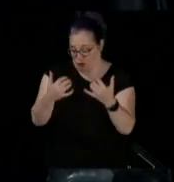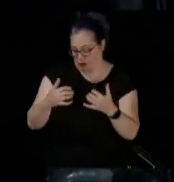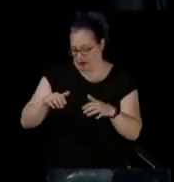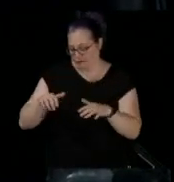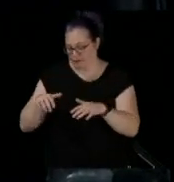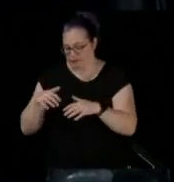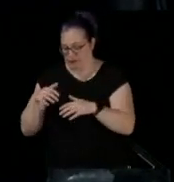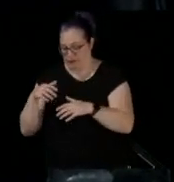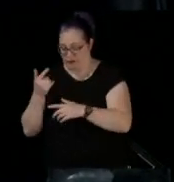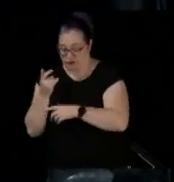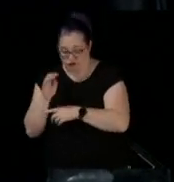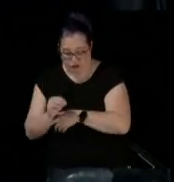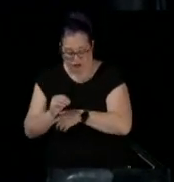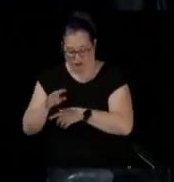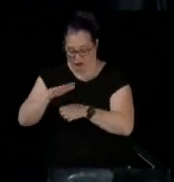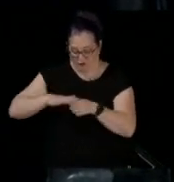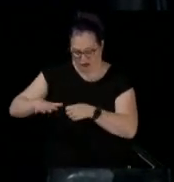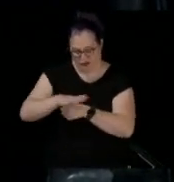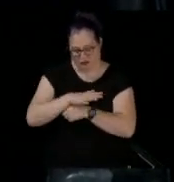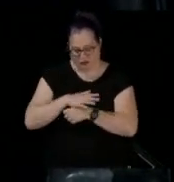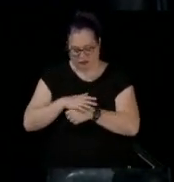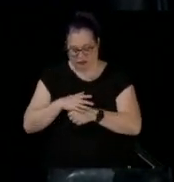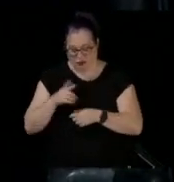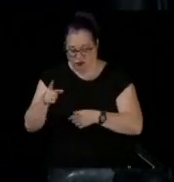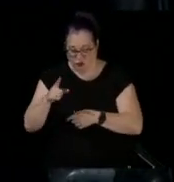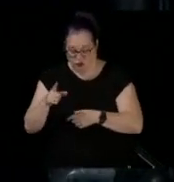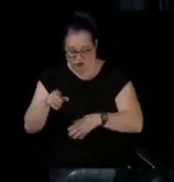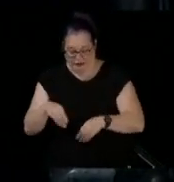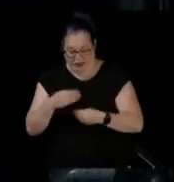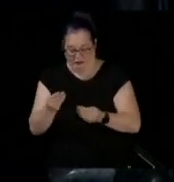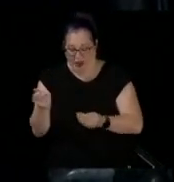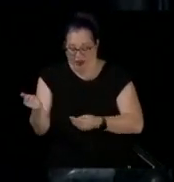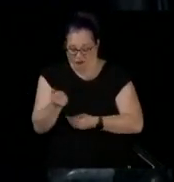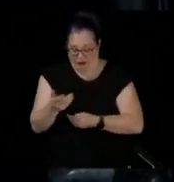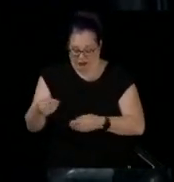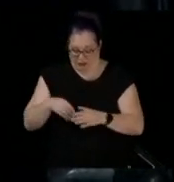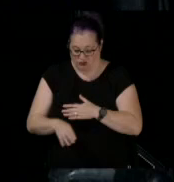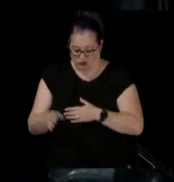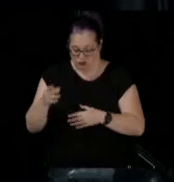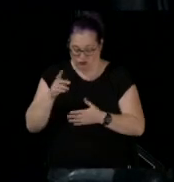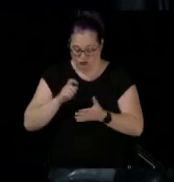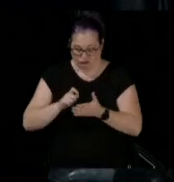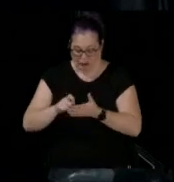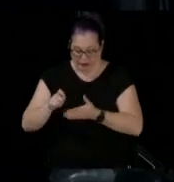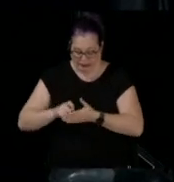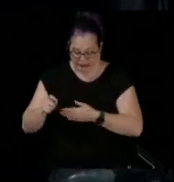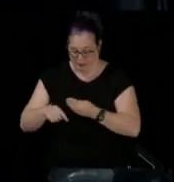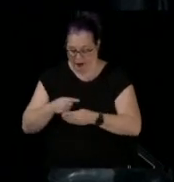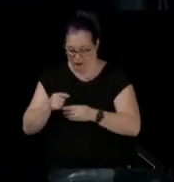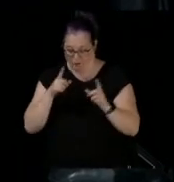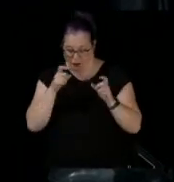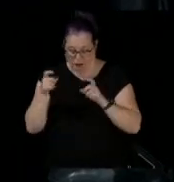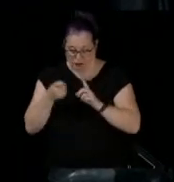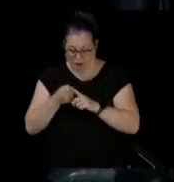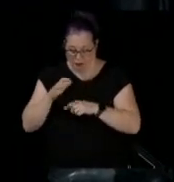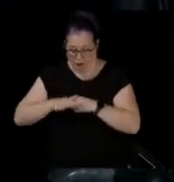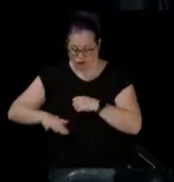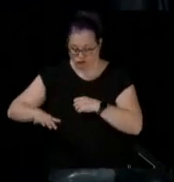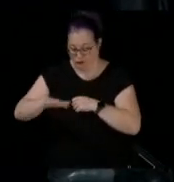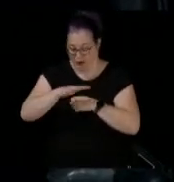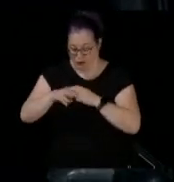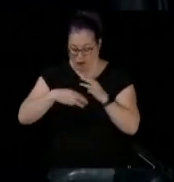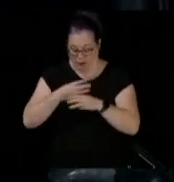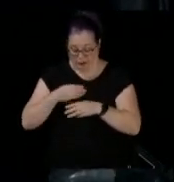fields and courts. You poured your heart into routine pieces of writing about photos from around the world in my class, and outside